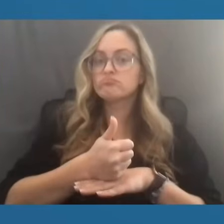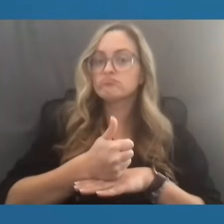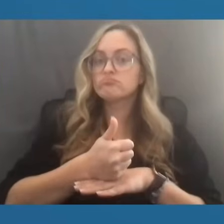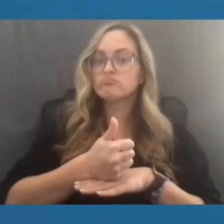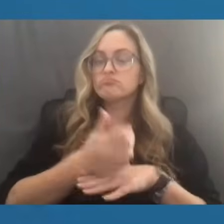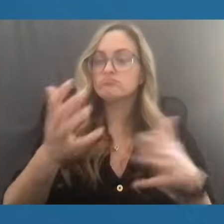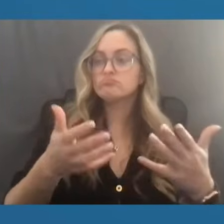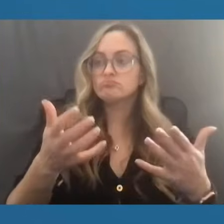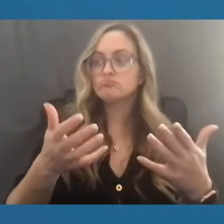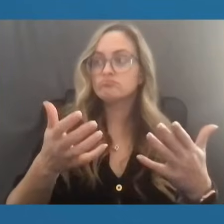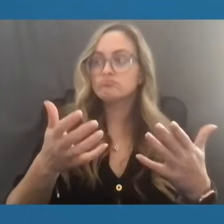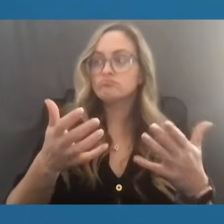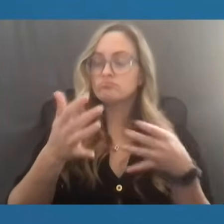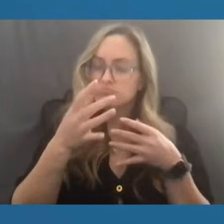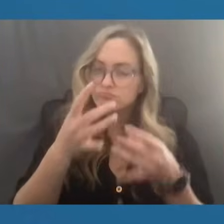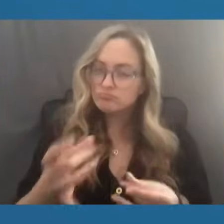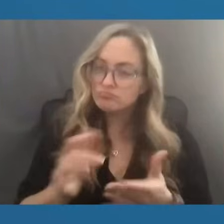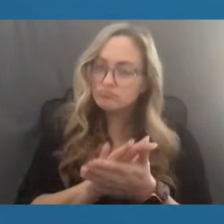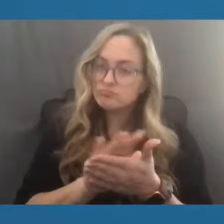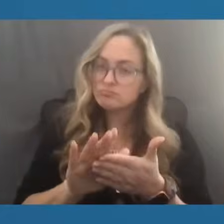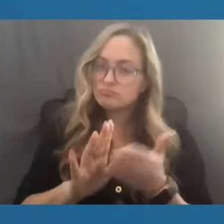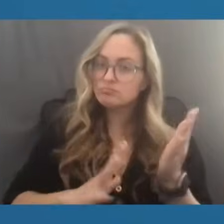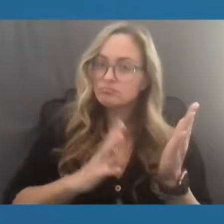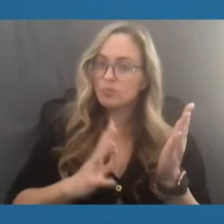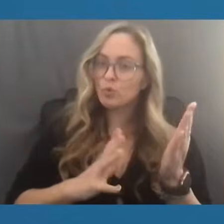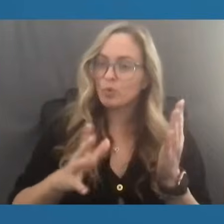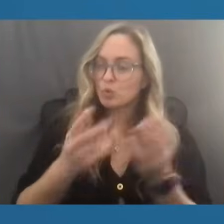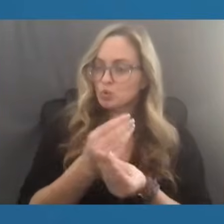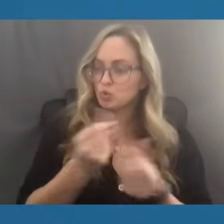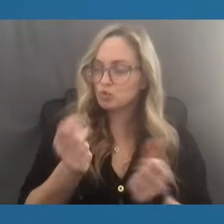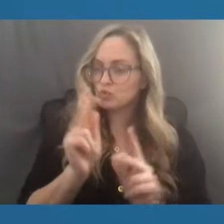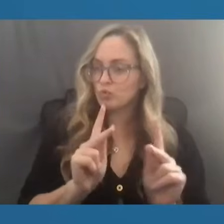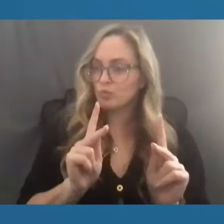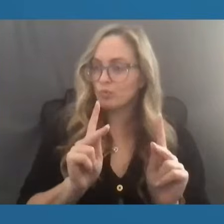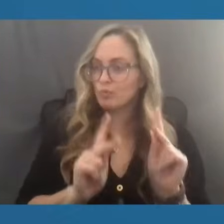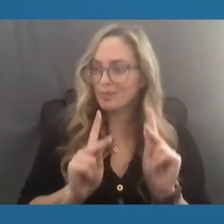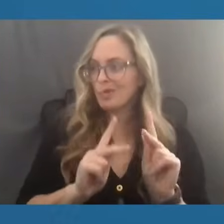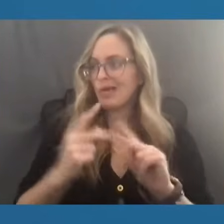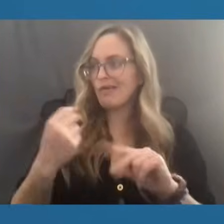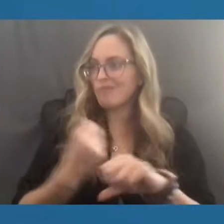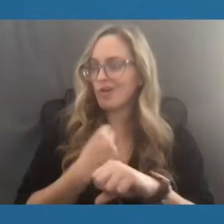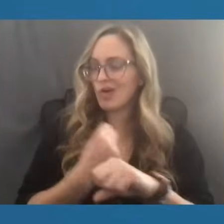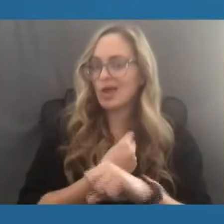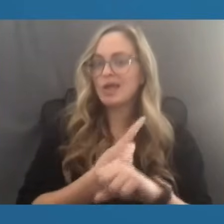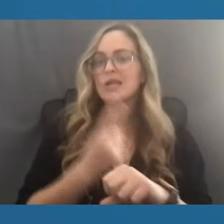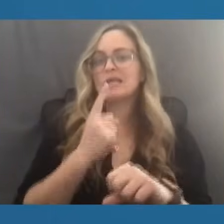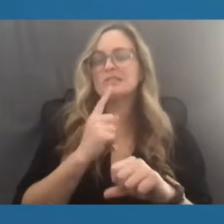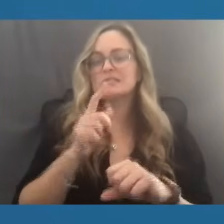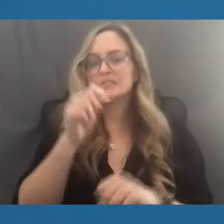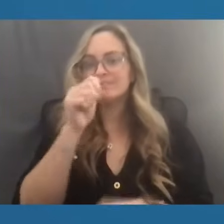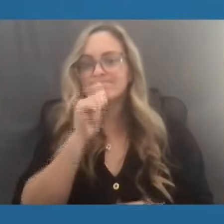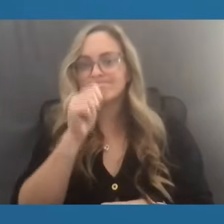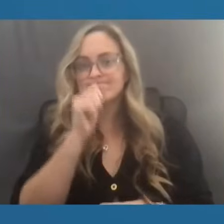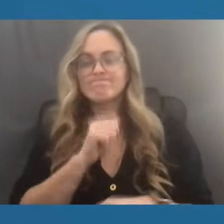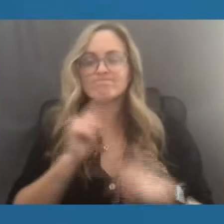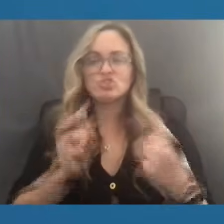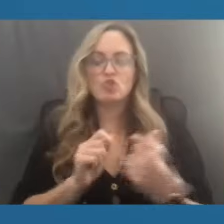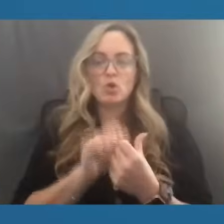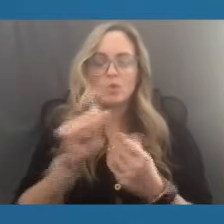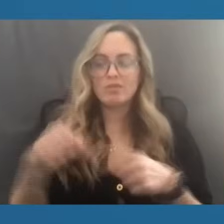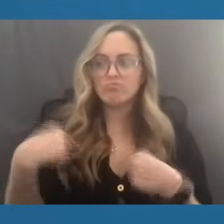an elegant solution to a problem that people have fought for but also wrestled with for a long time,